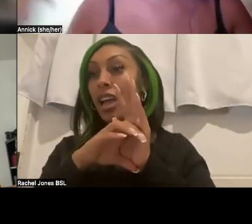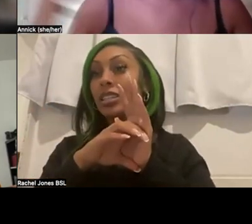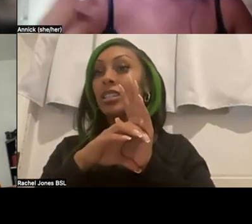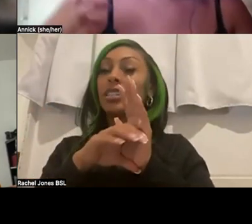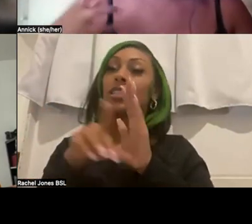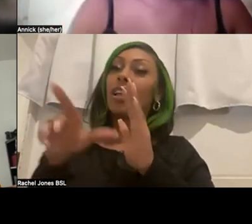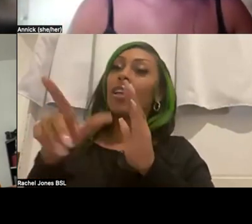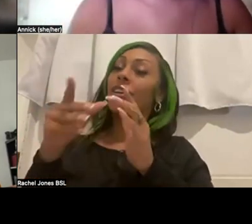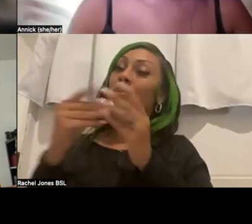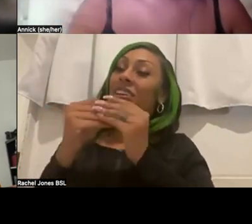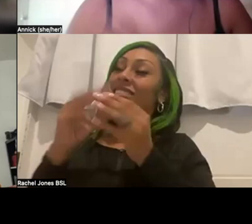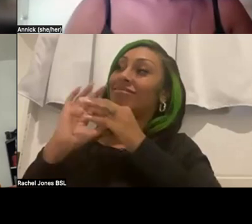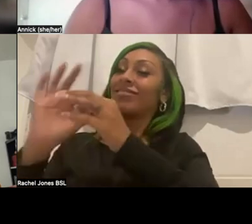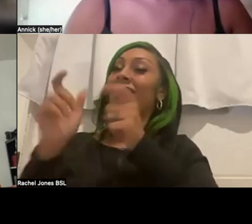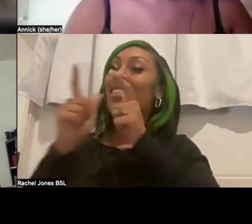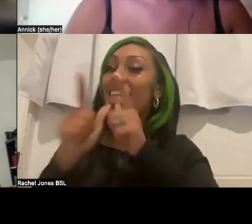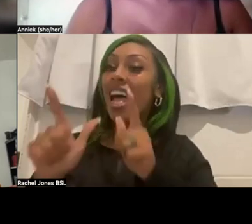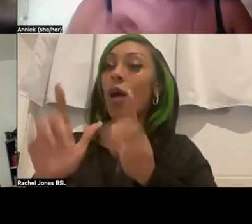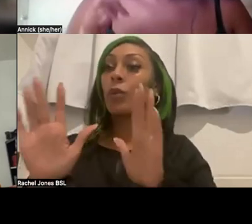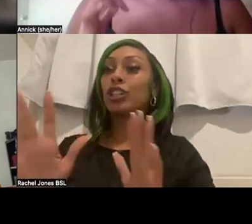language that it comes with, and